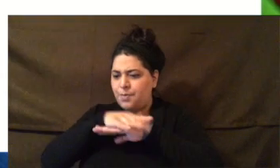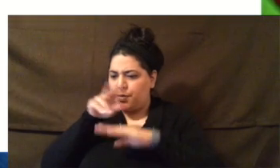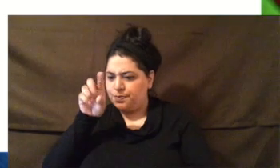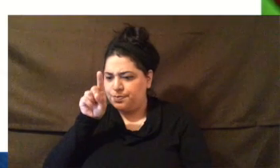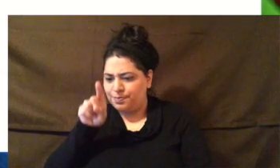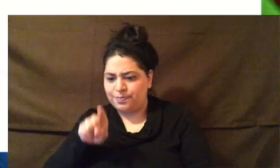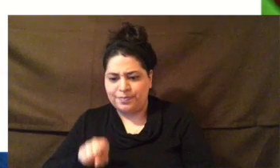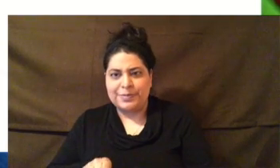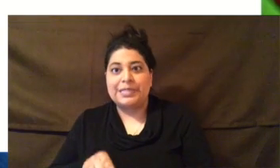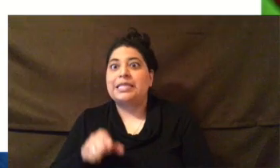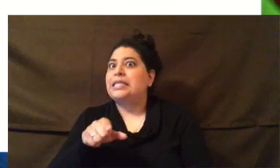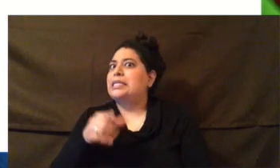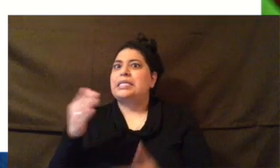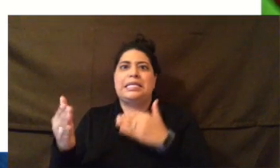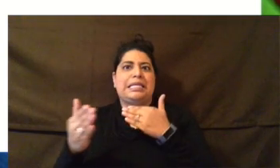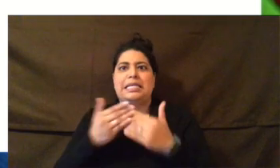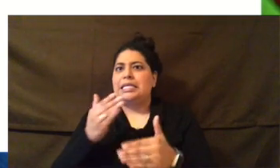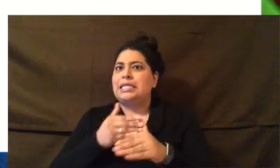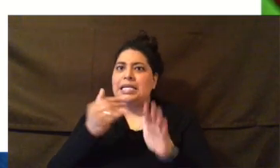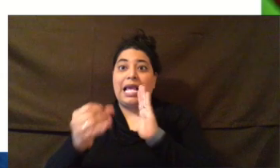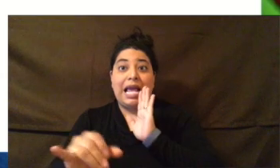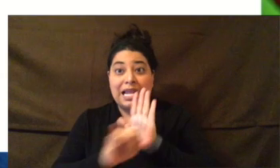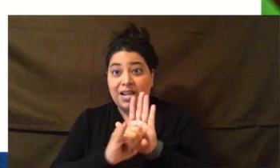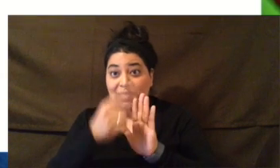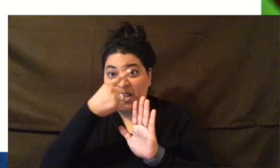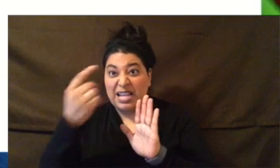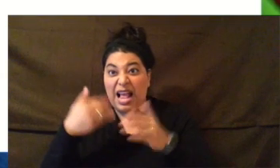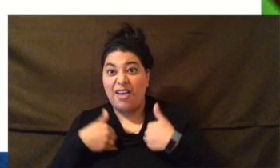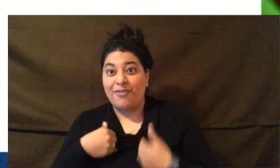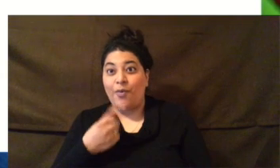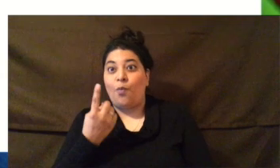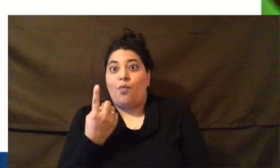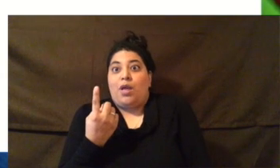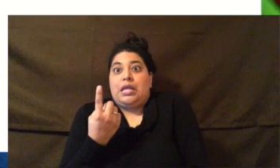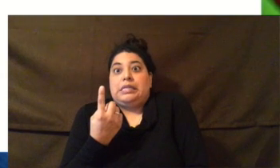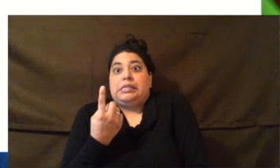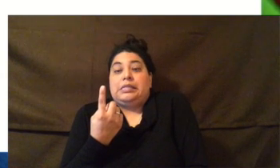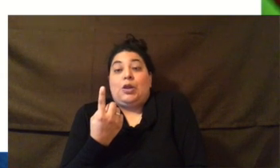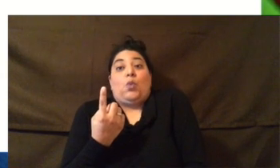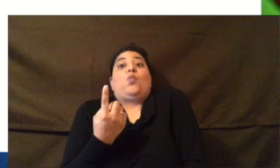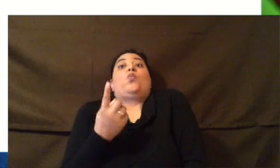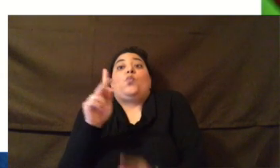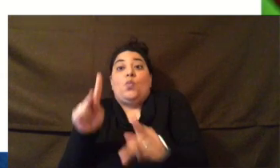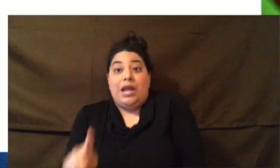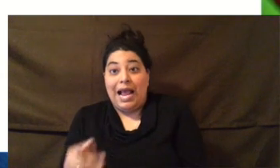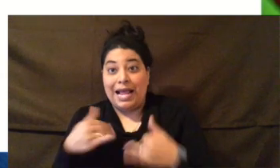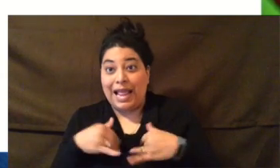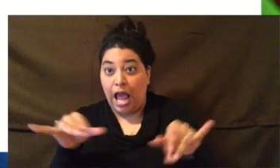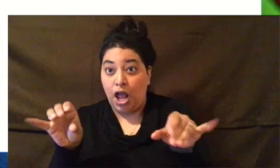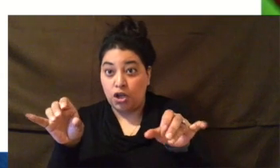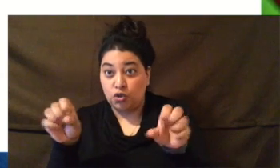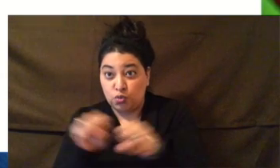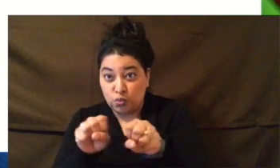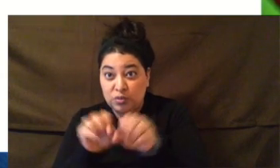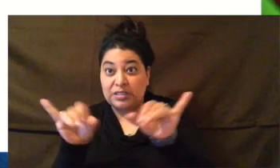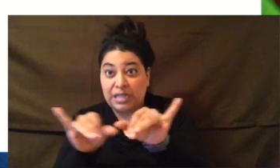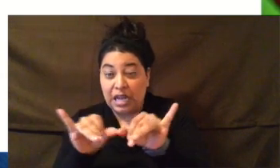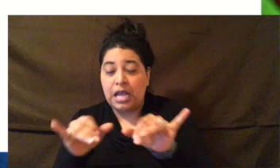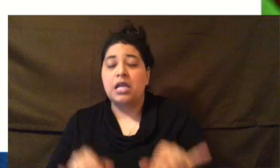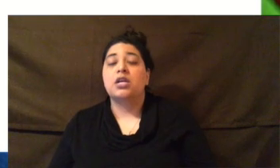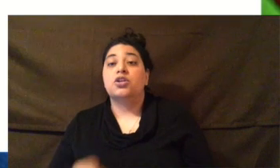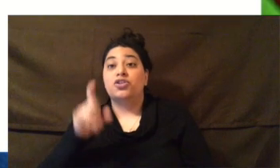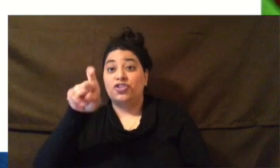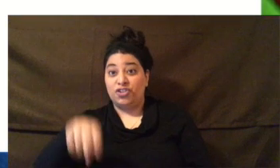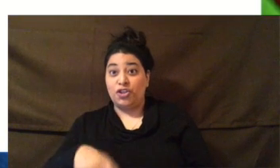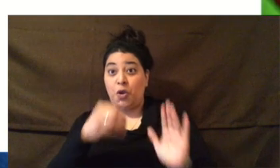And this is really easy for us to identify because there's only one person that had that shoe size. So you should